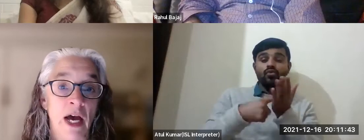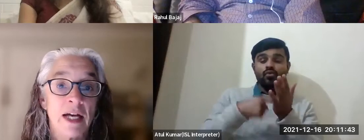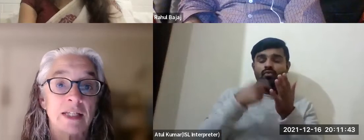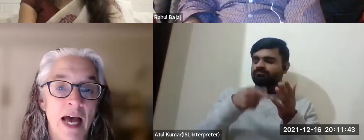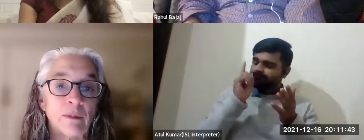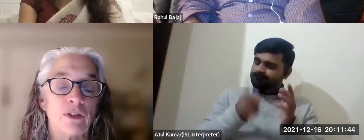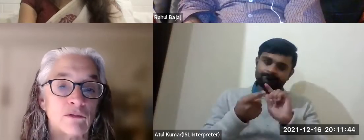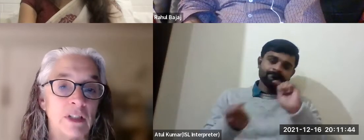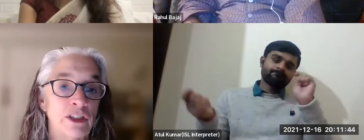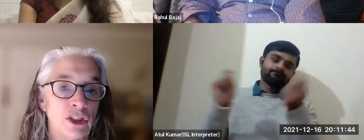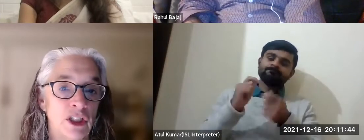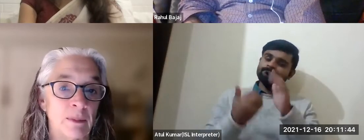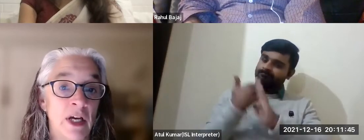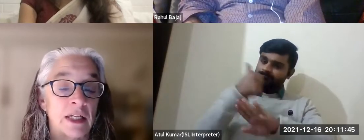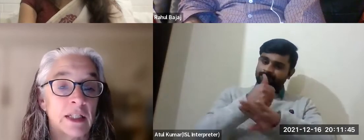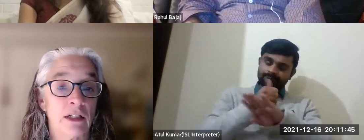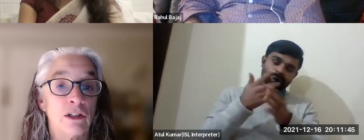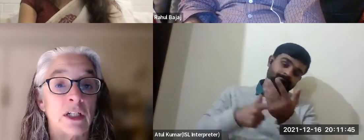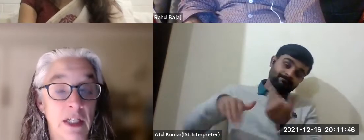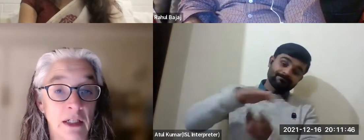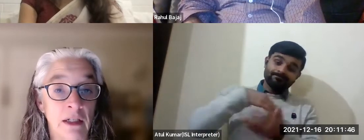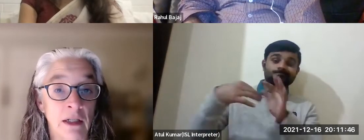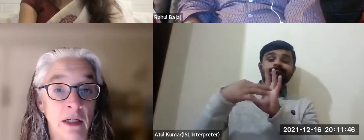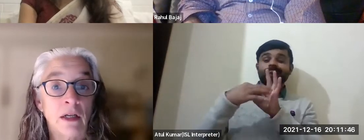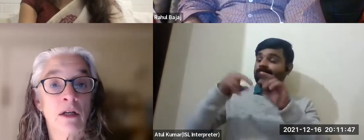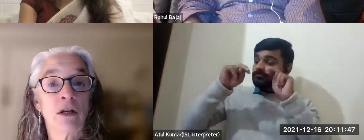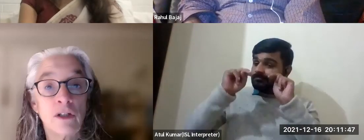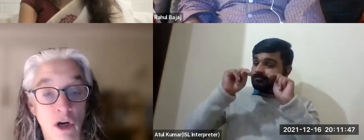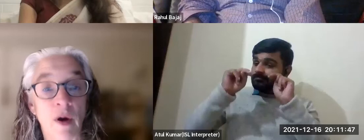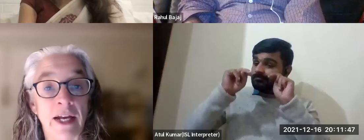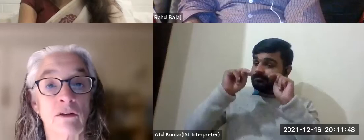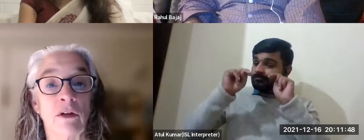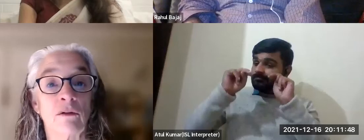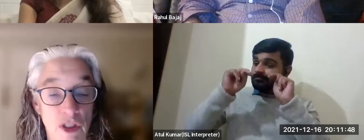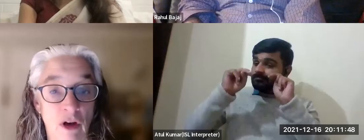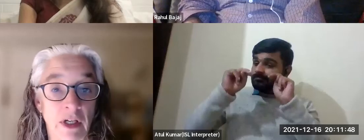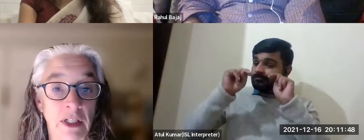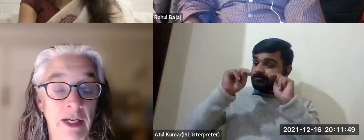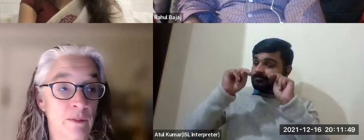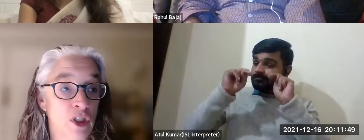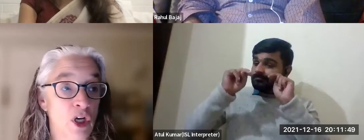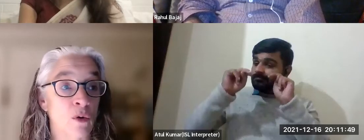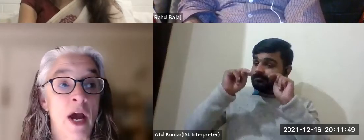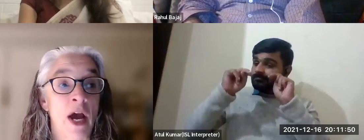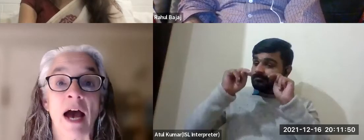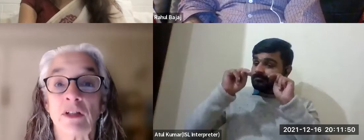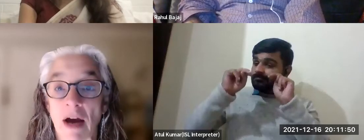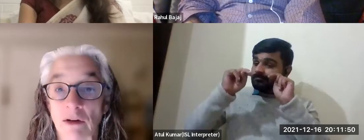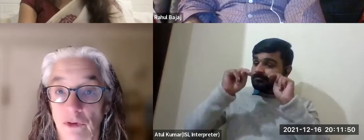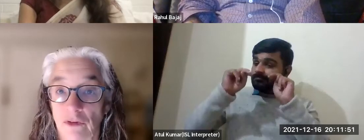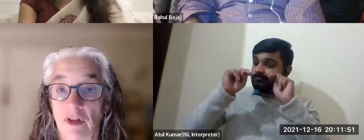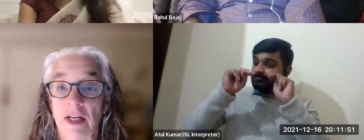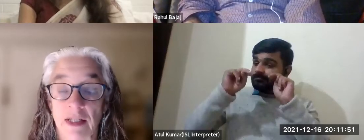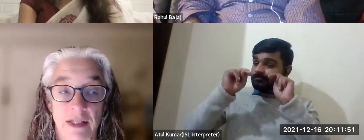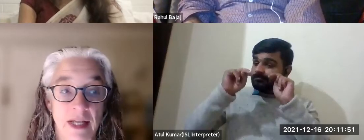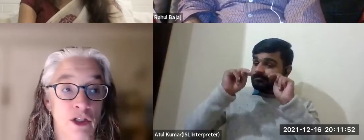to establish the relationship that they're going to need to go ahead and resolve the claim. So having ground